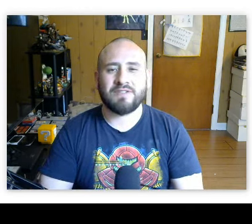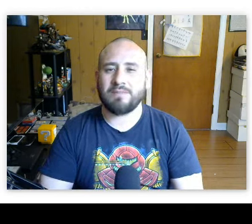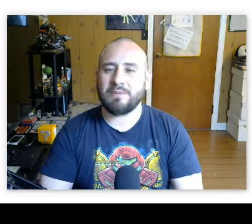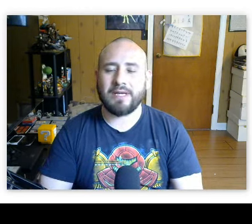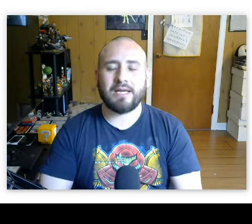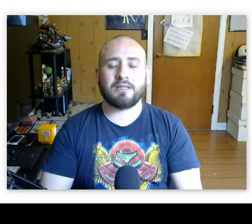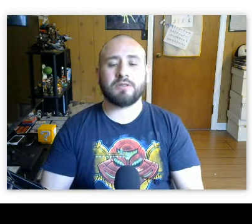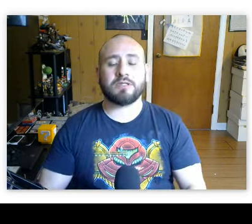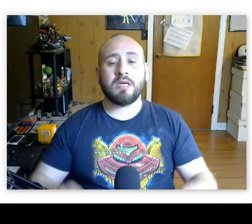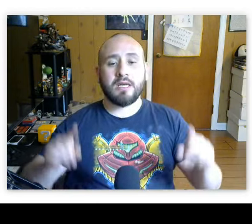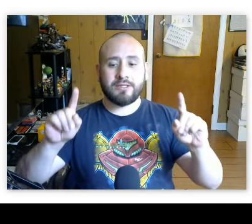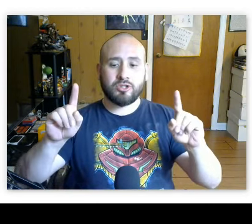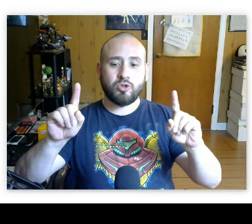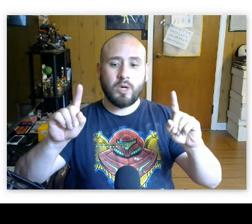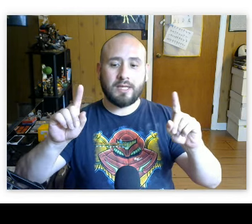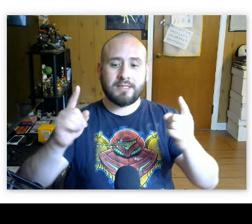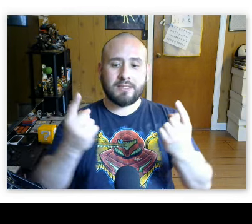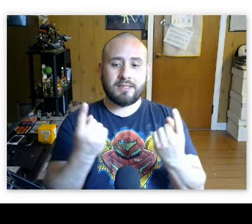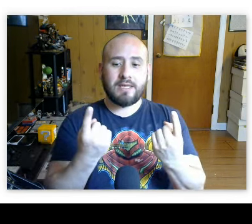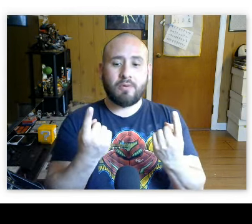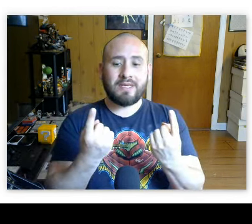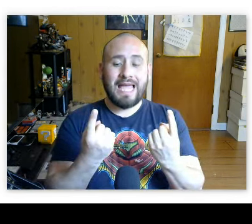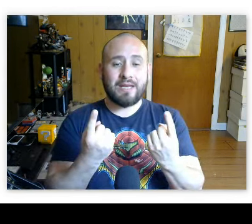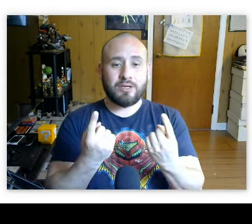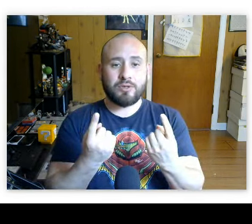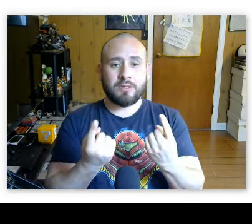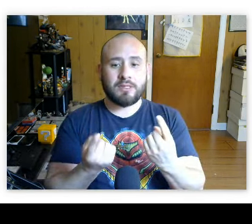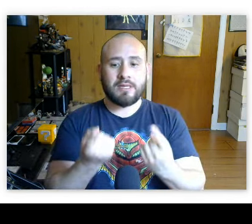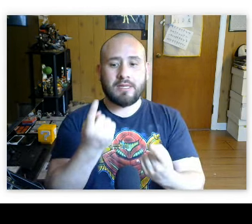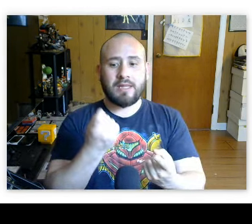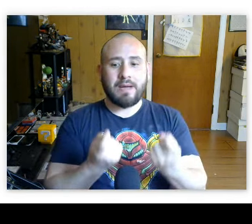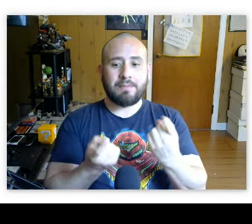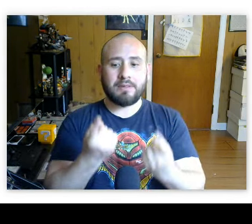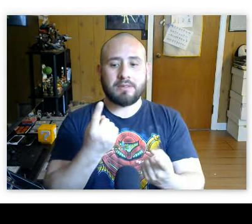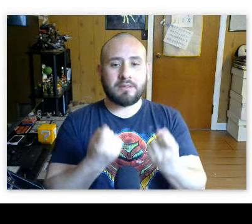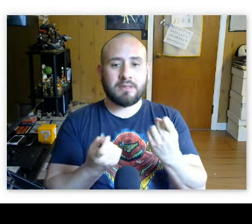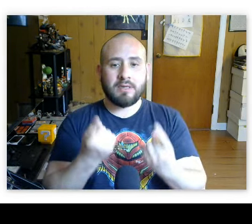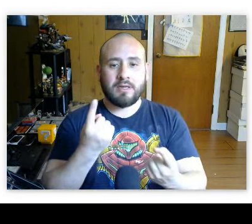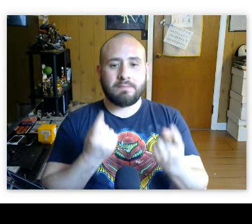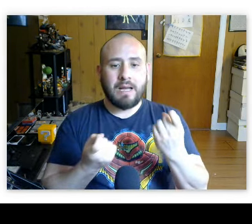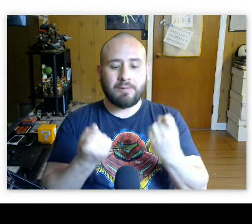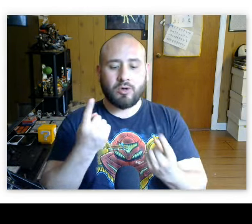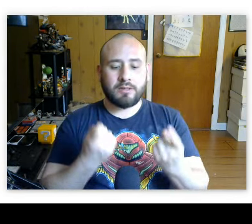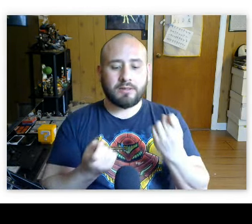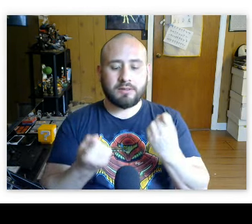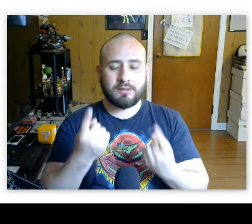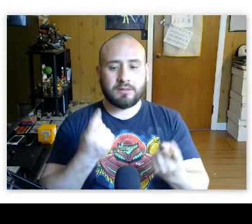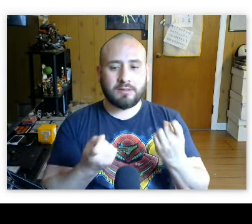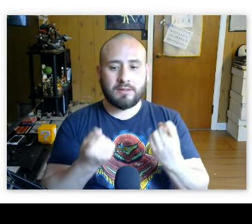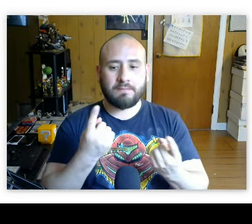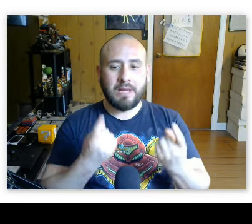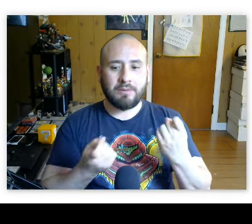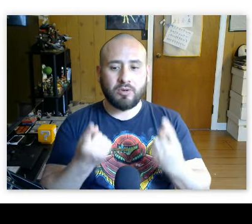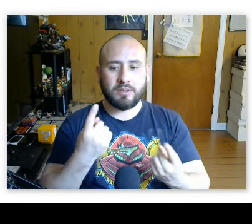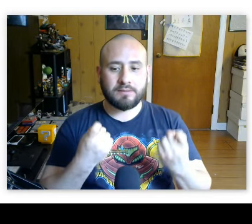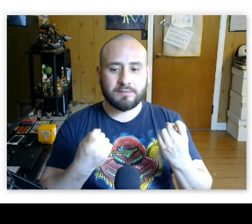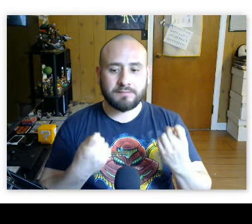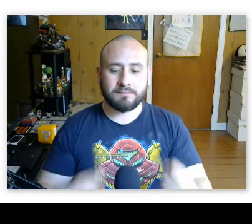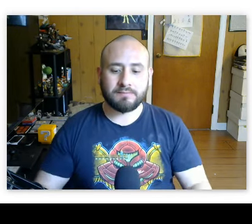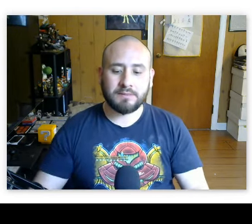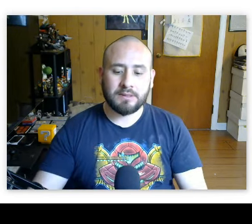I've seen people get kind of close. It's two ones, they point at you, and they pop. Popcorn.